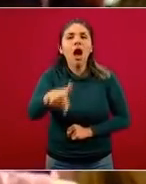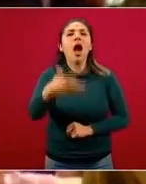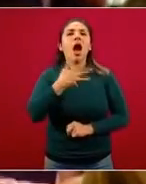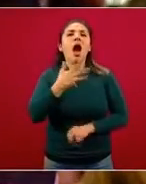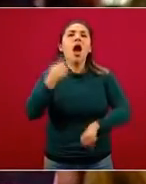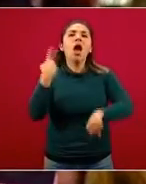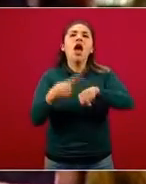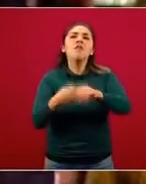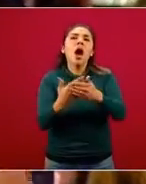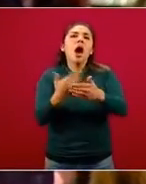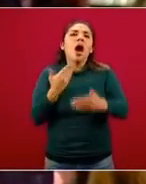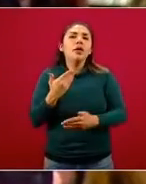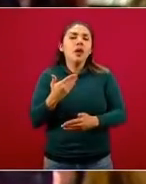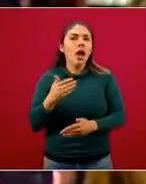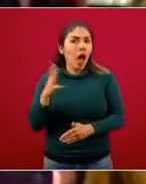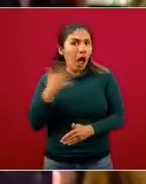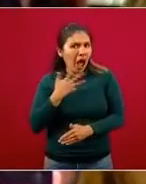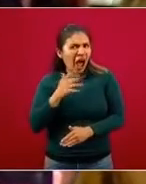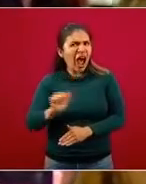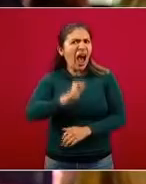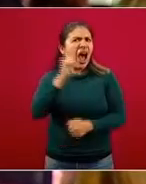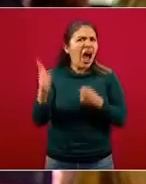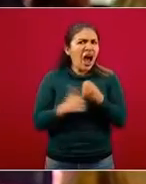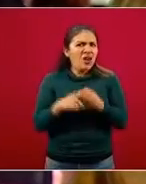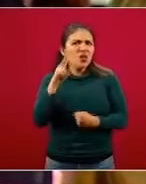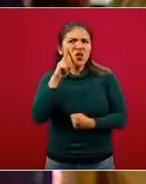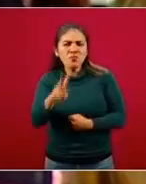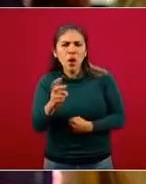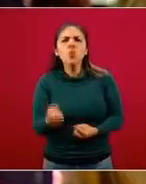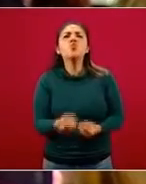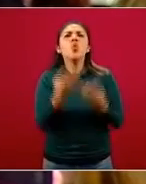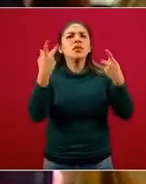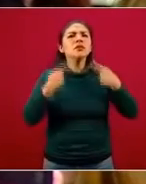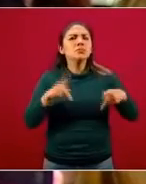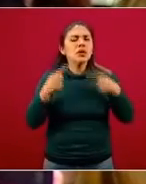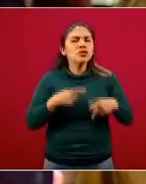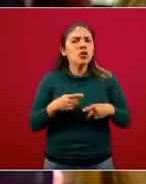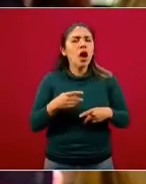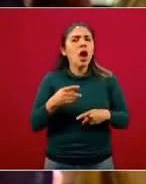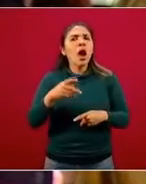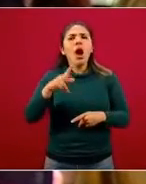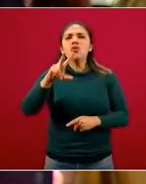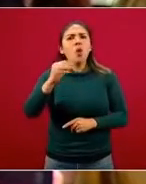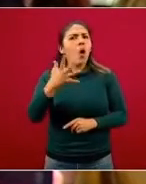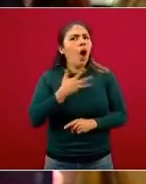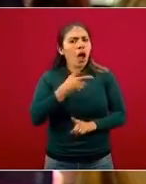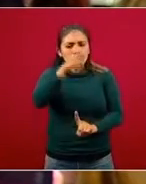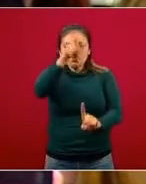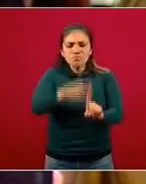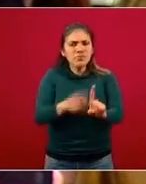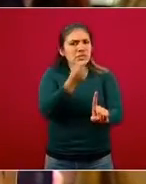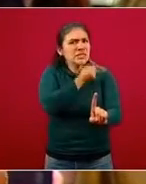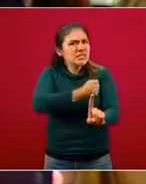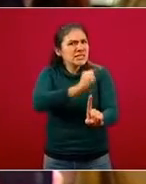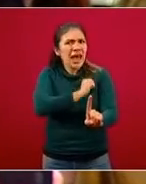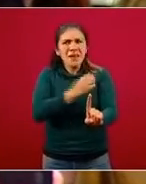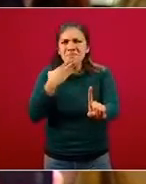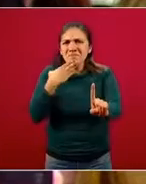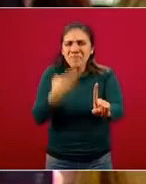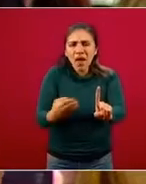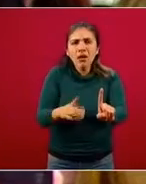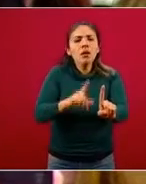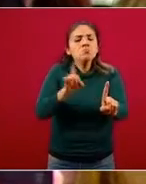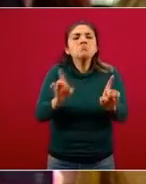they died, they saw that they did have diseases. So how many cases are there of people who did not have any